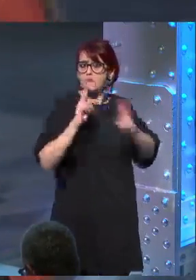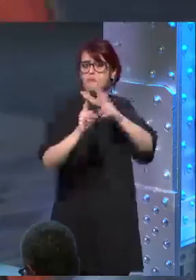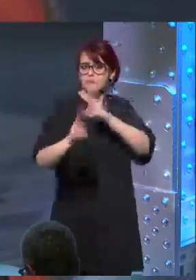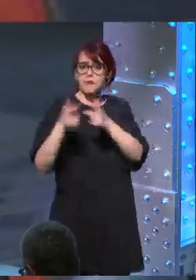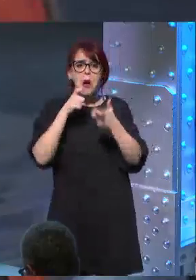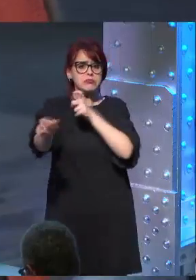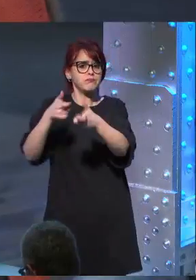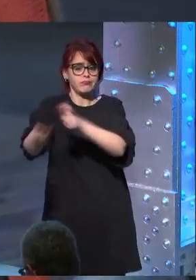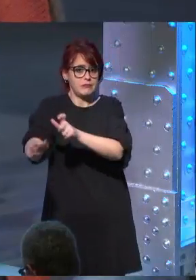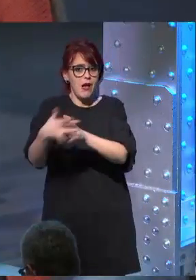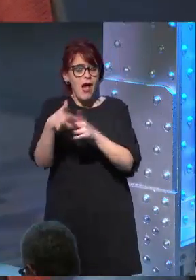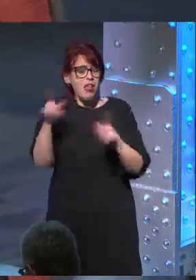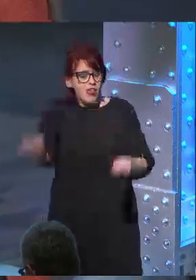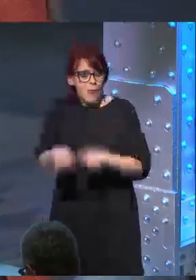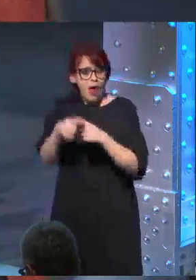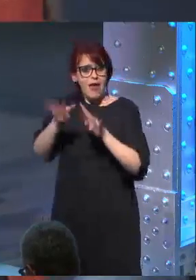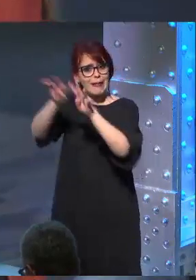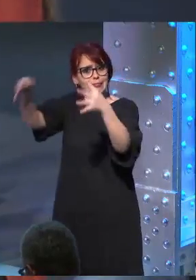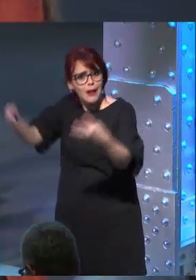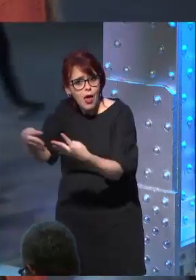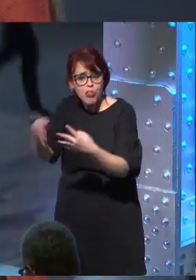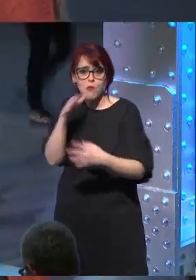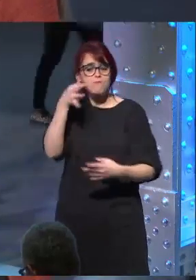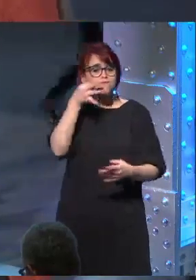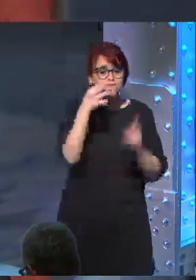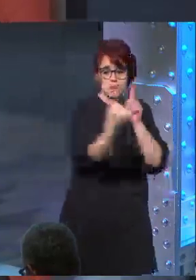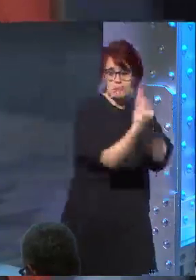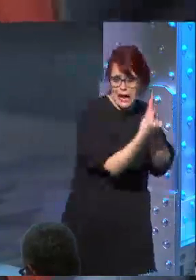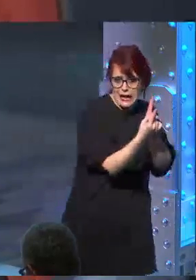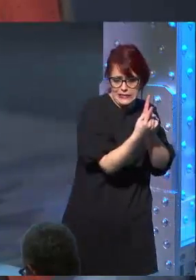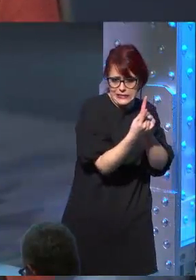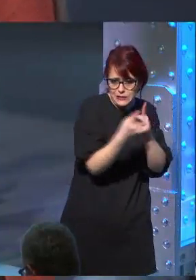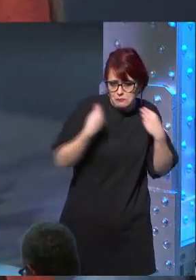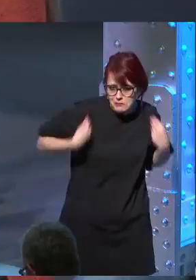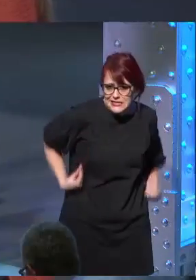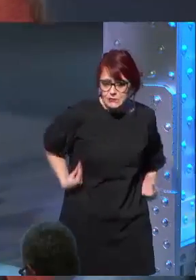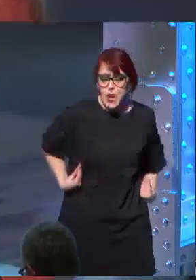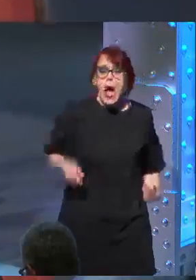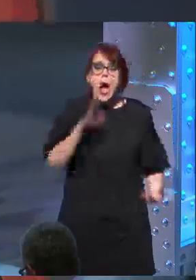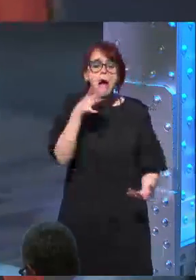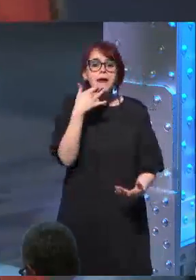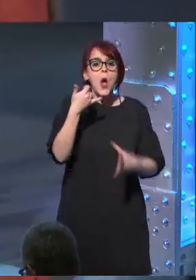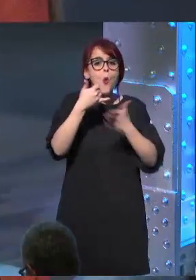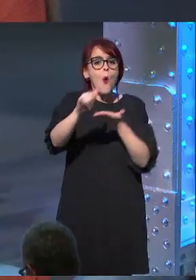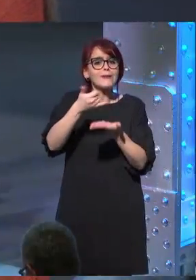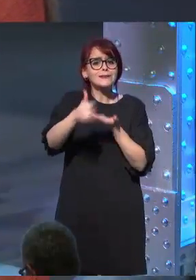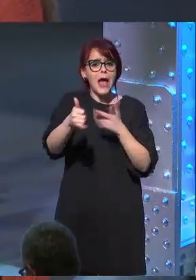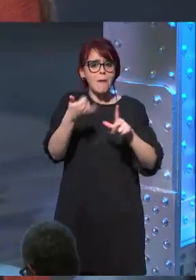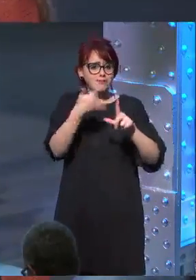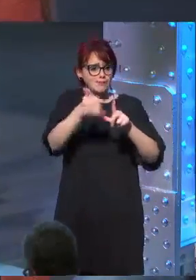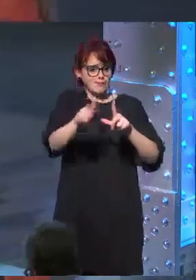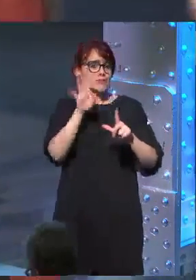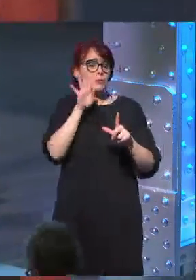they do not do it only on the internet. I haven't experienced that. I have had some arguments